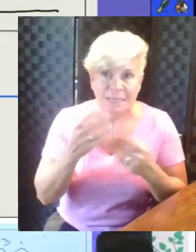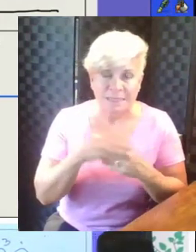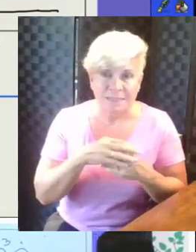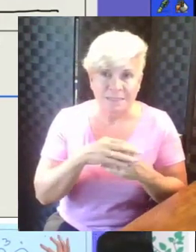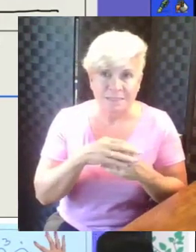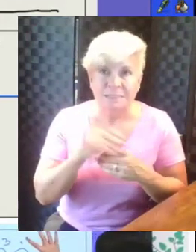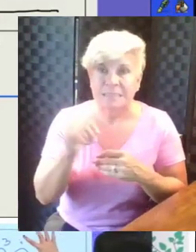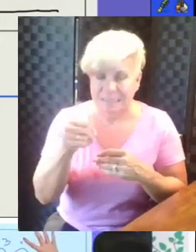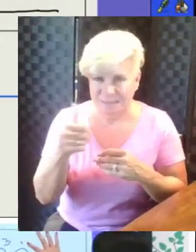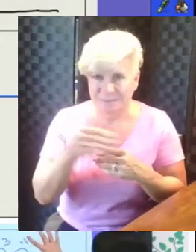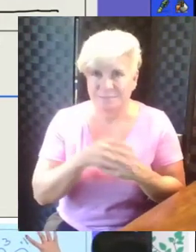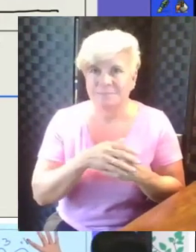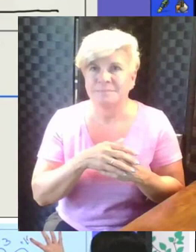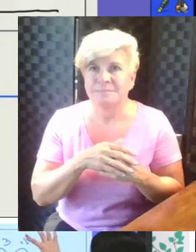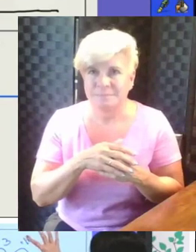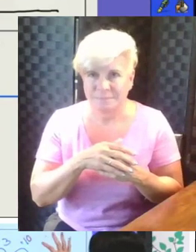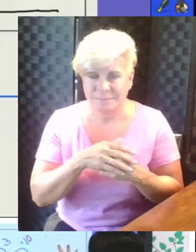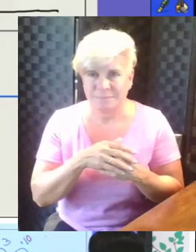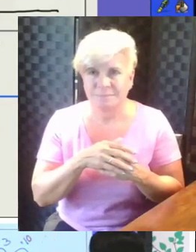10.